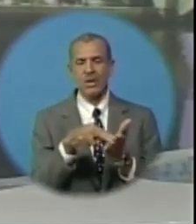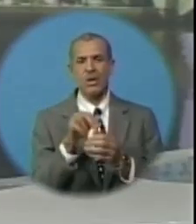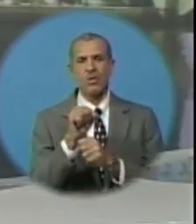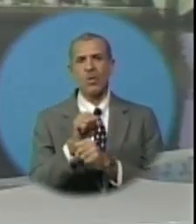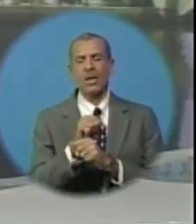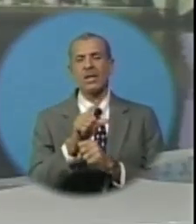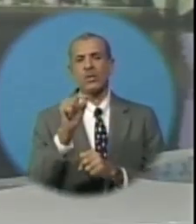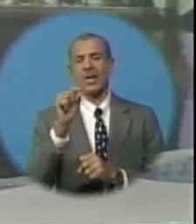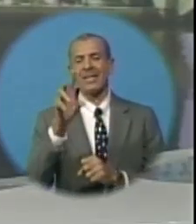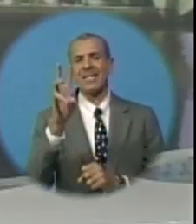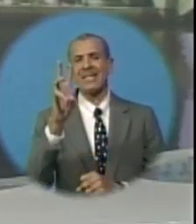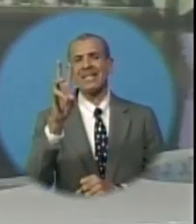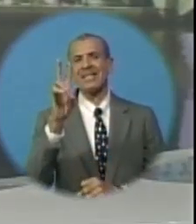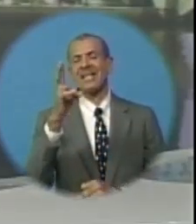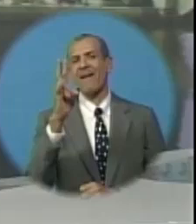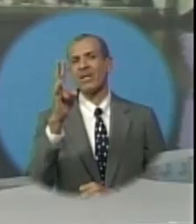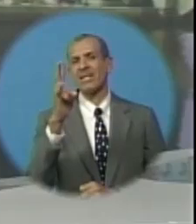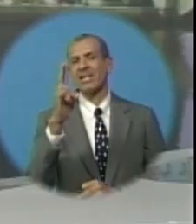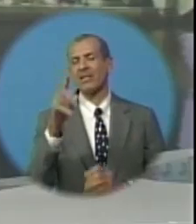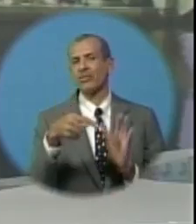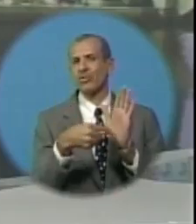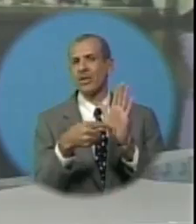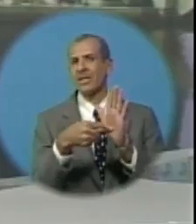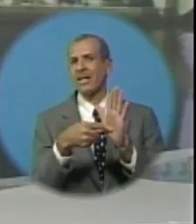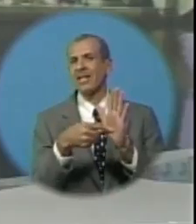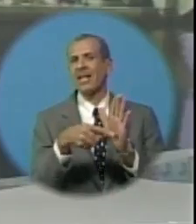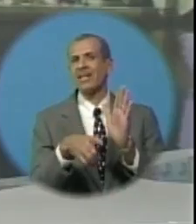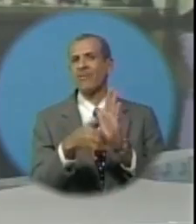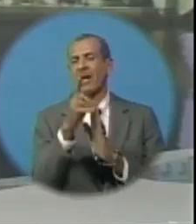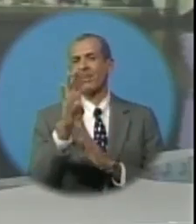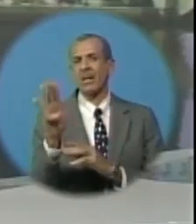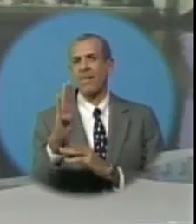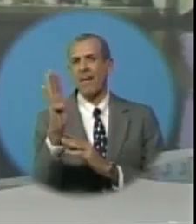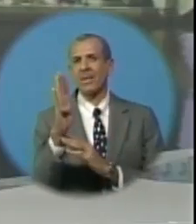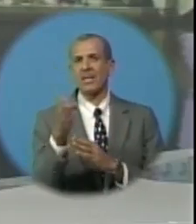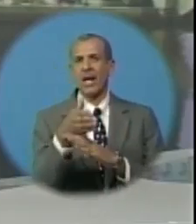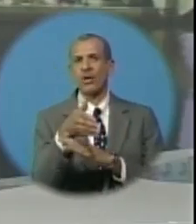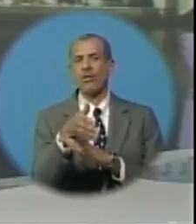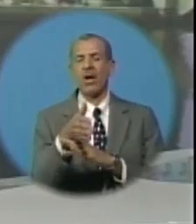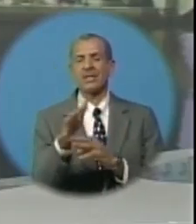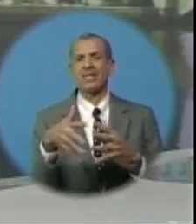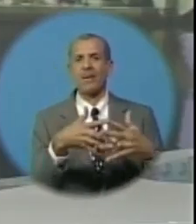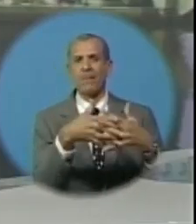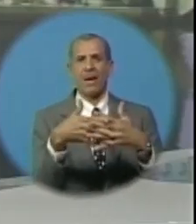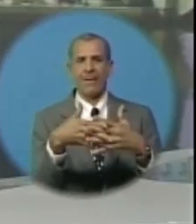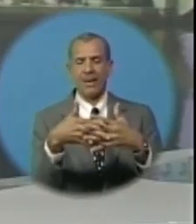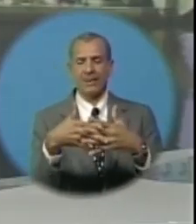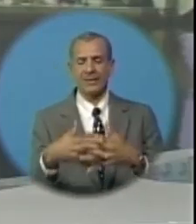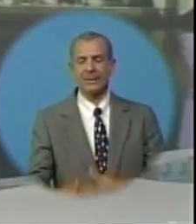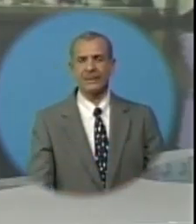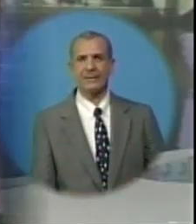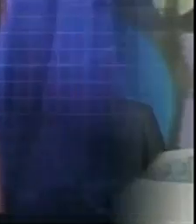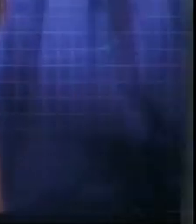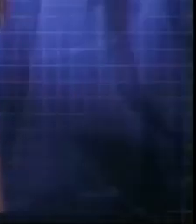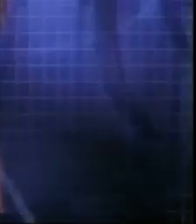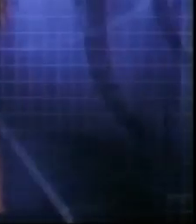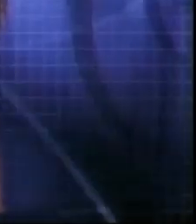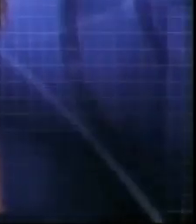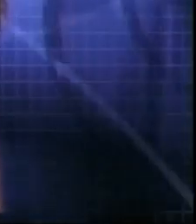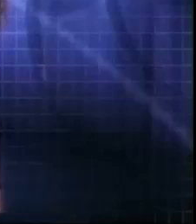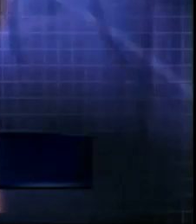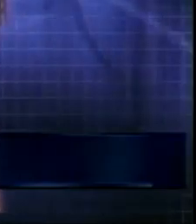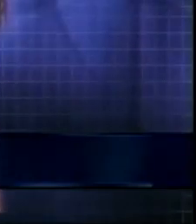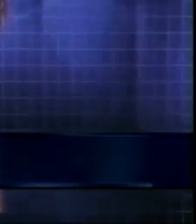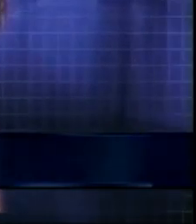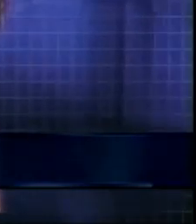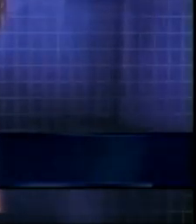in 2017 which highlights issues of development within Barbados and across the Americas. So my particular subject areas